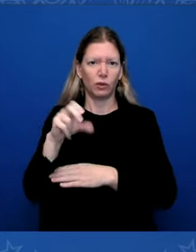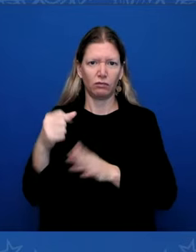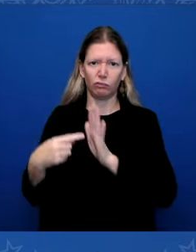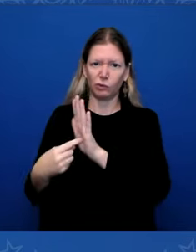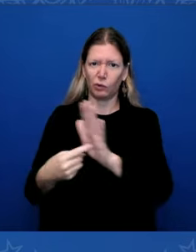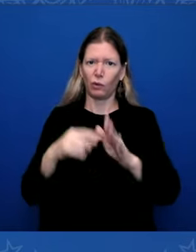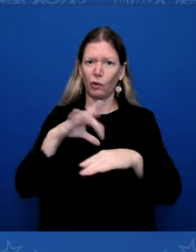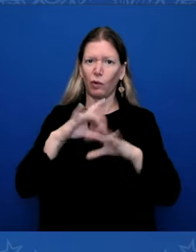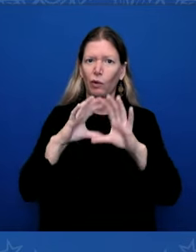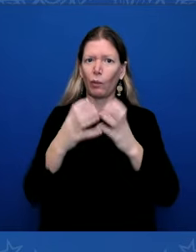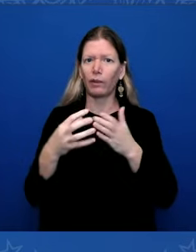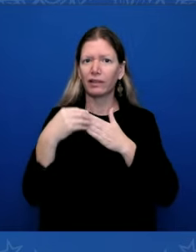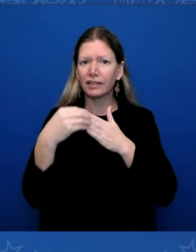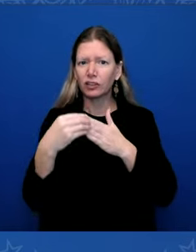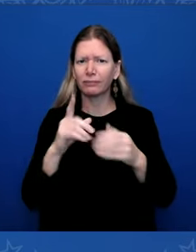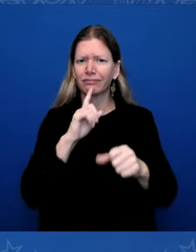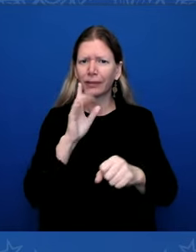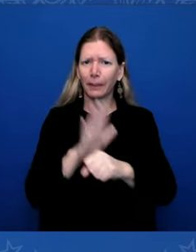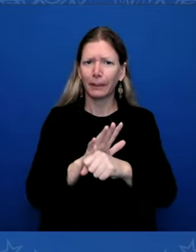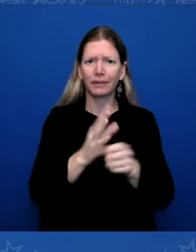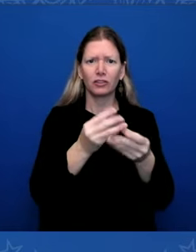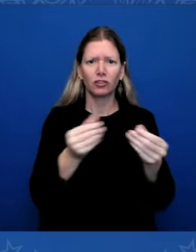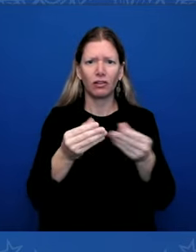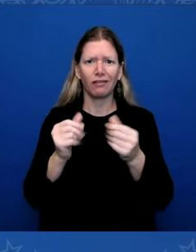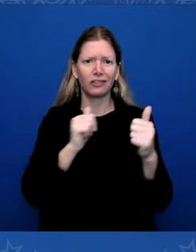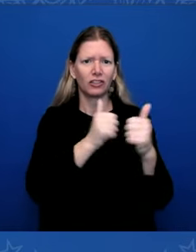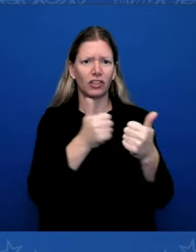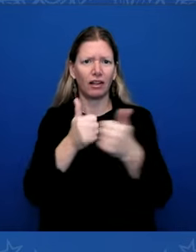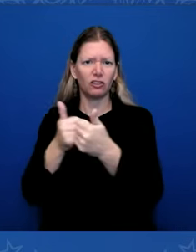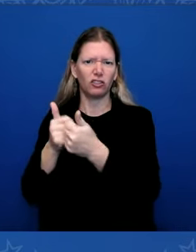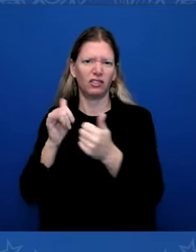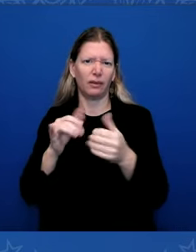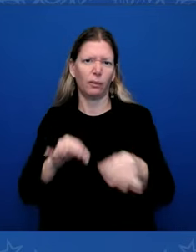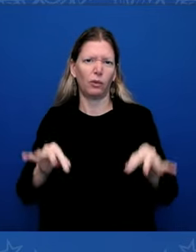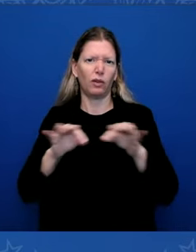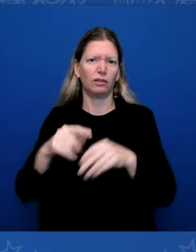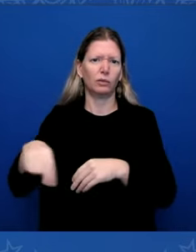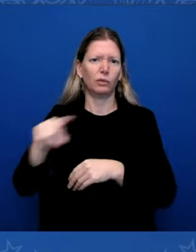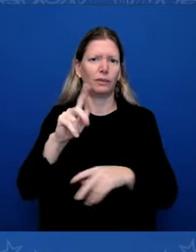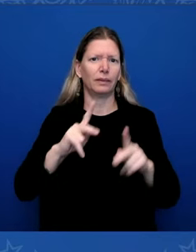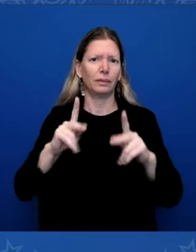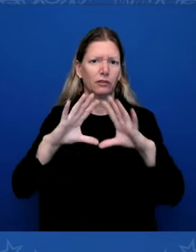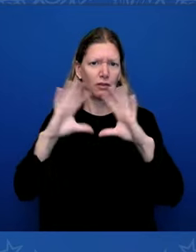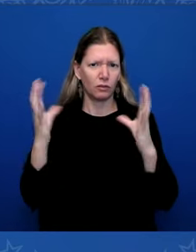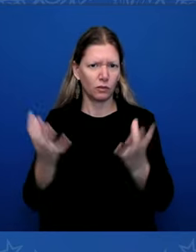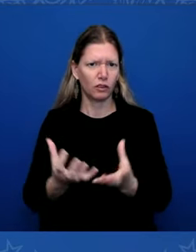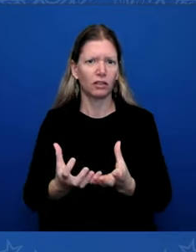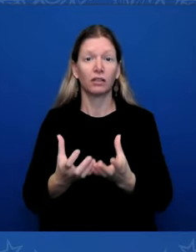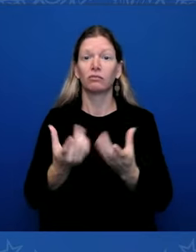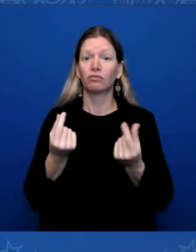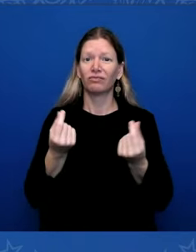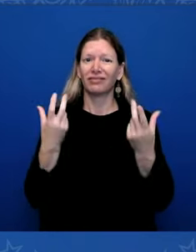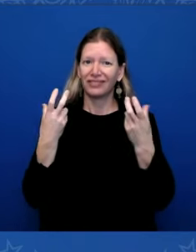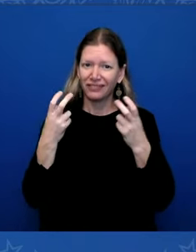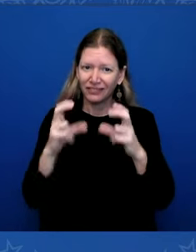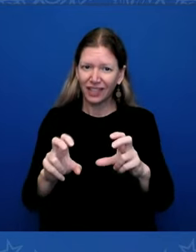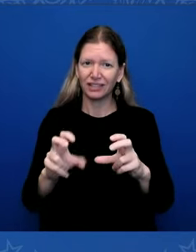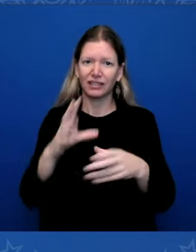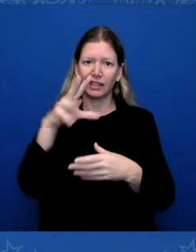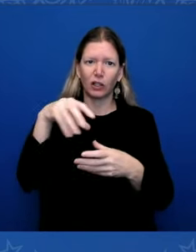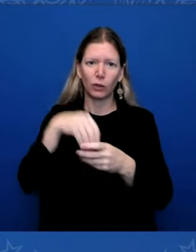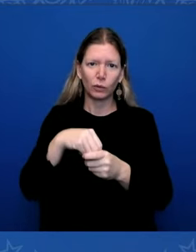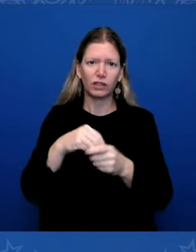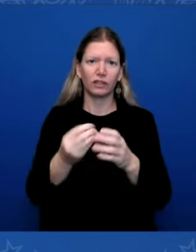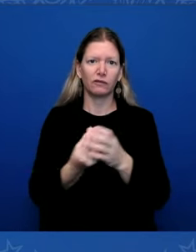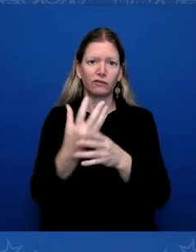world. Investing in inclusive growth and sustainable development, addressing the climate crisis, strengthening food